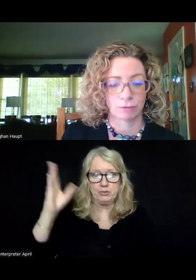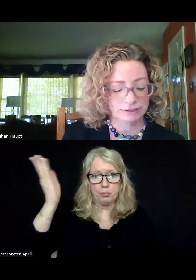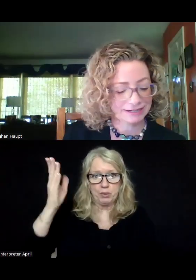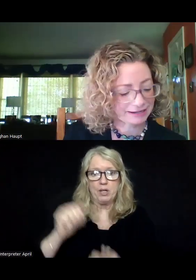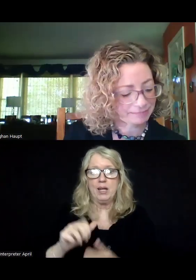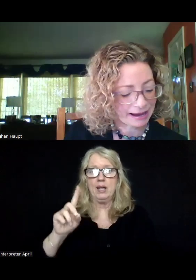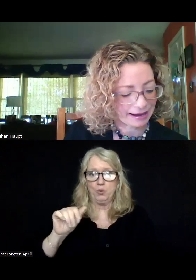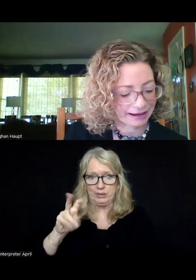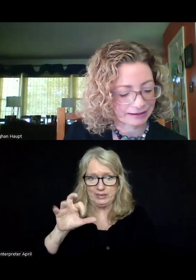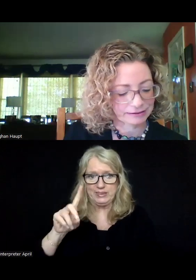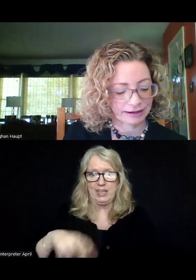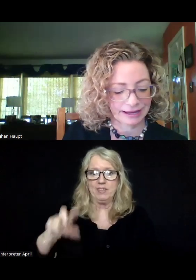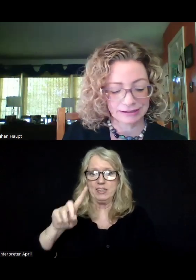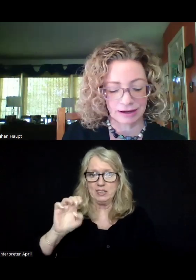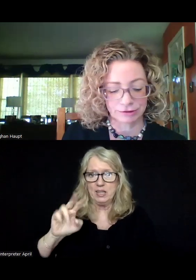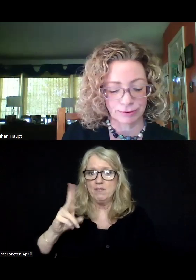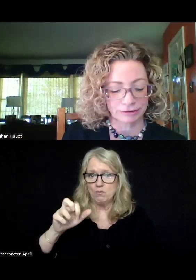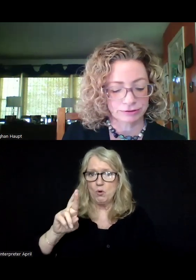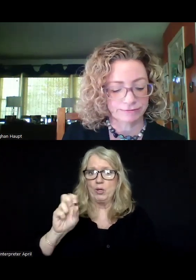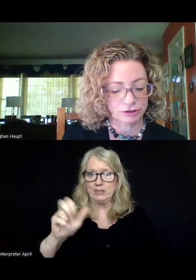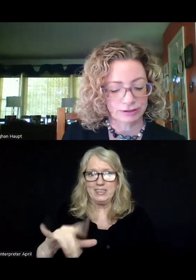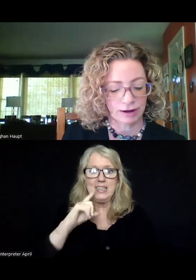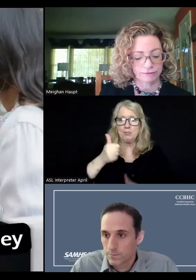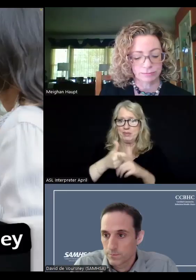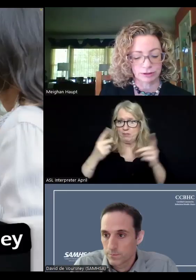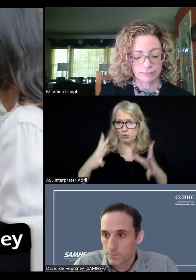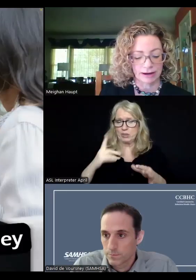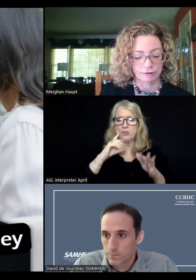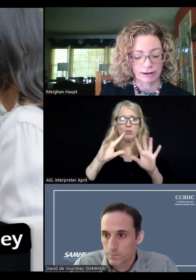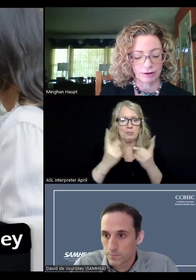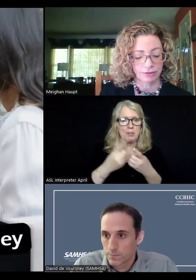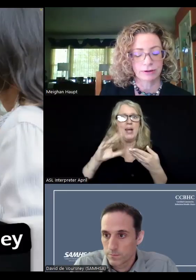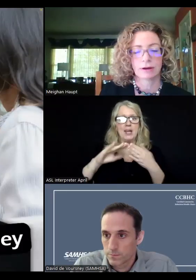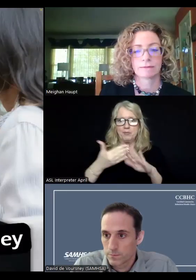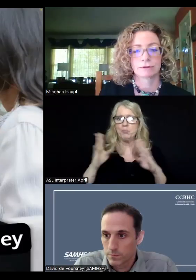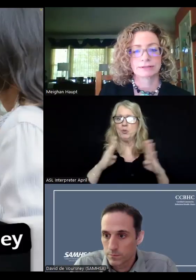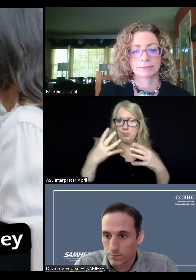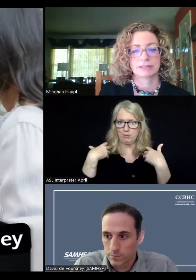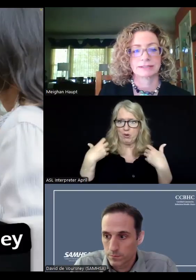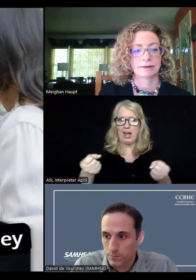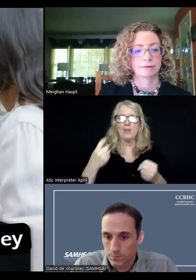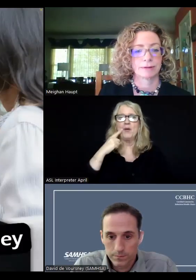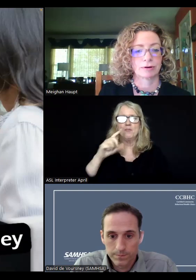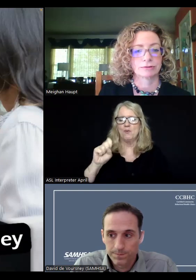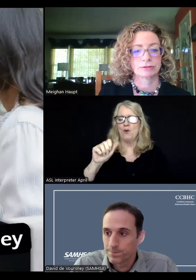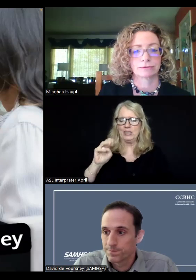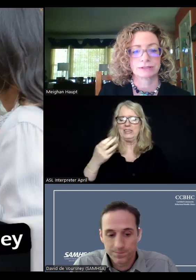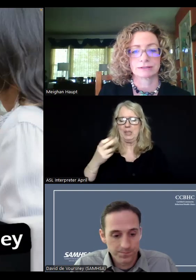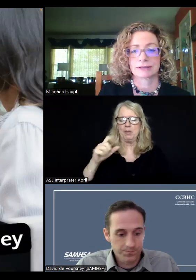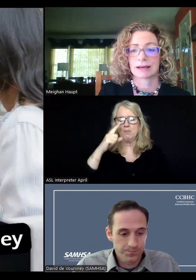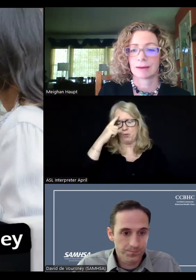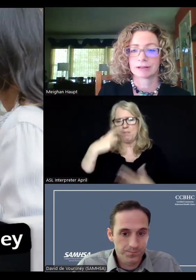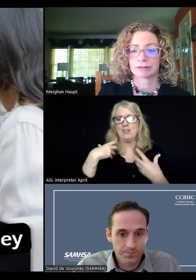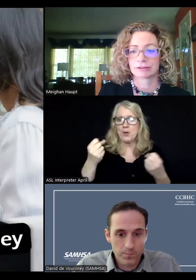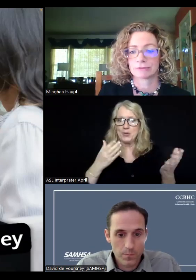David Voursney, and again, Director, Division of Community Behavioral Health for SAMHSA Center for Mental Health